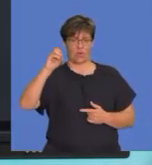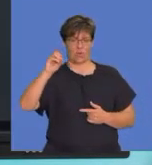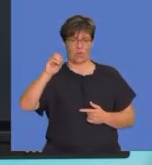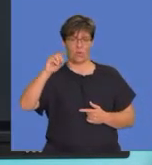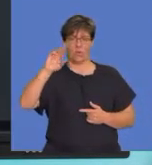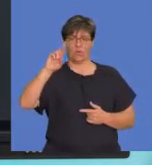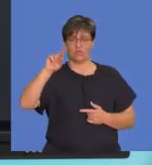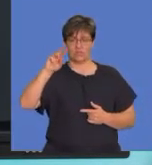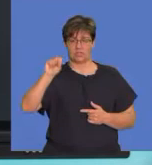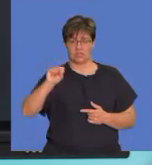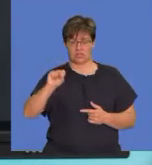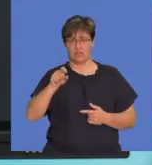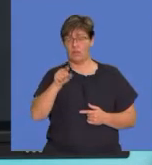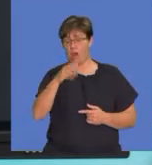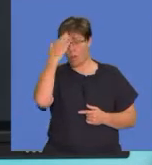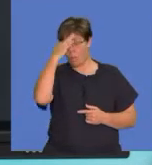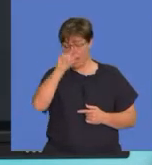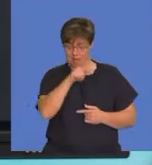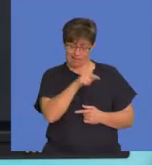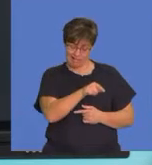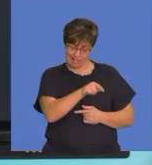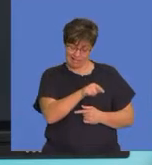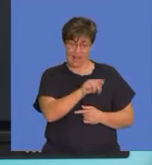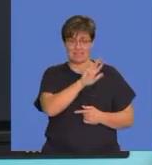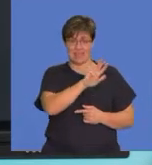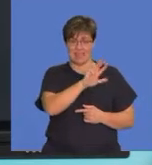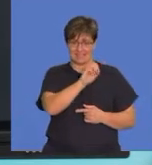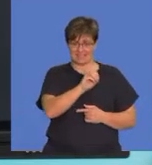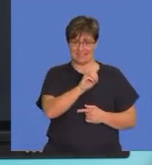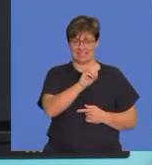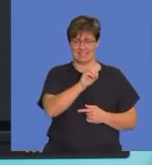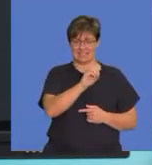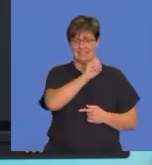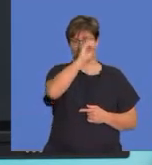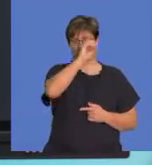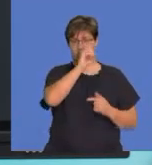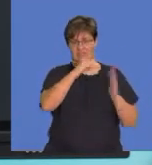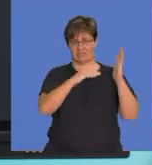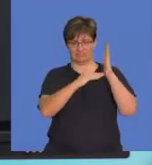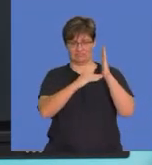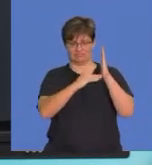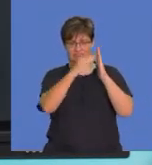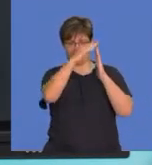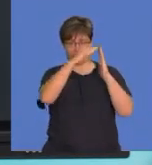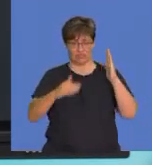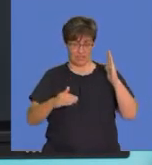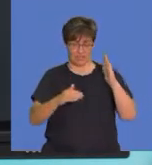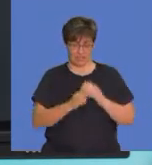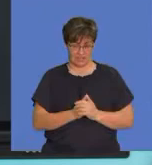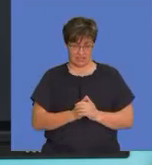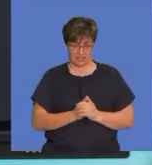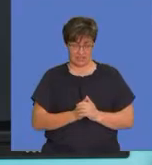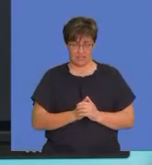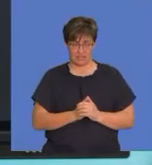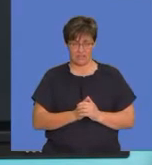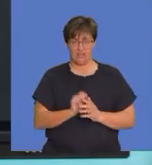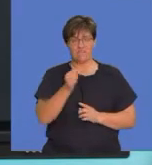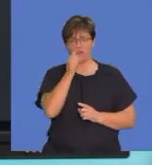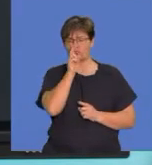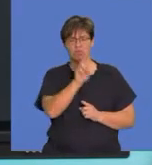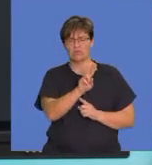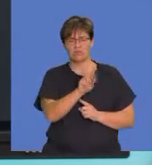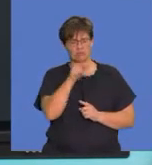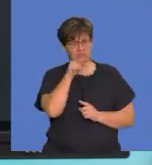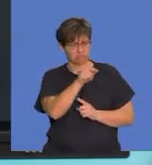only when we knew that our triangle was a right-angled triangle. So the very first thing that we look at is if